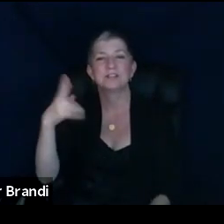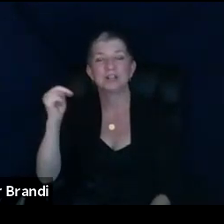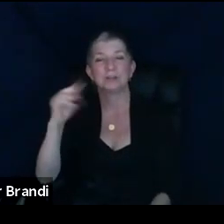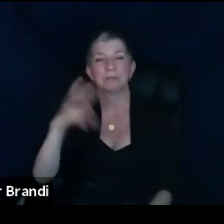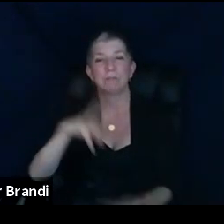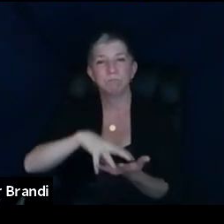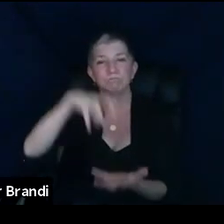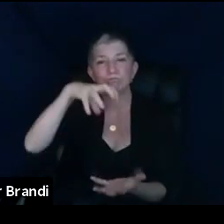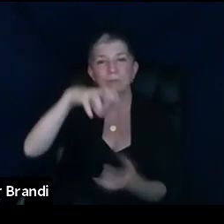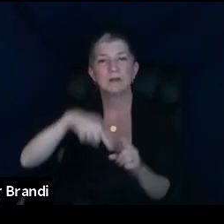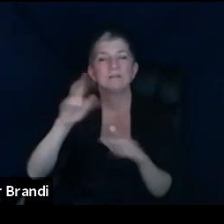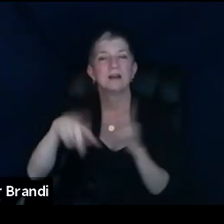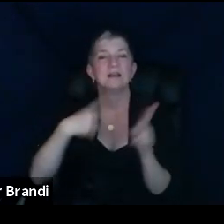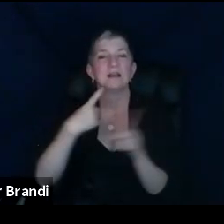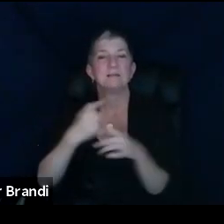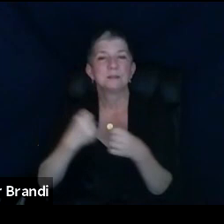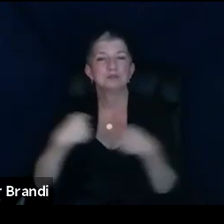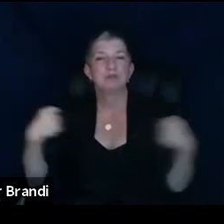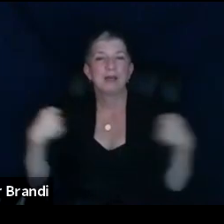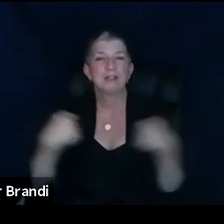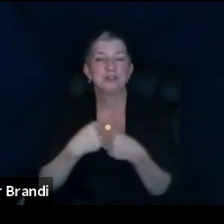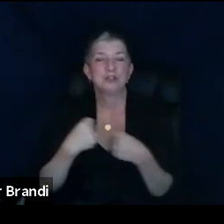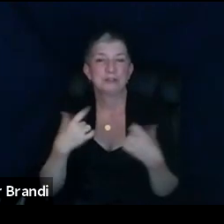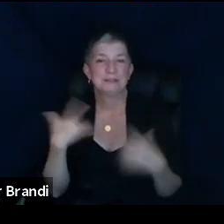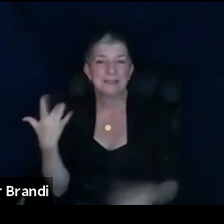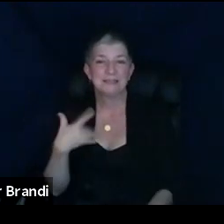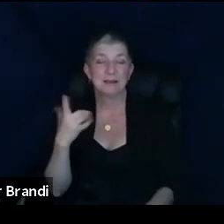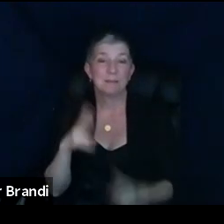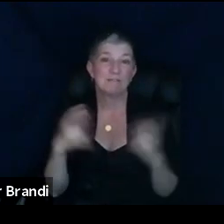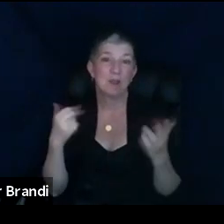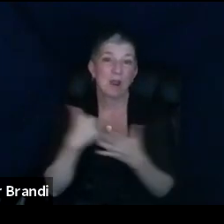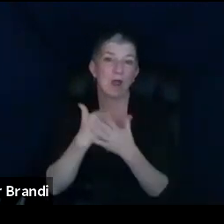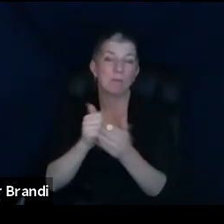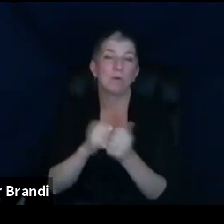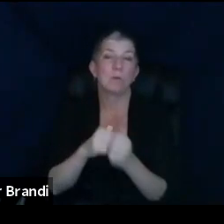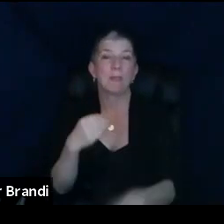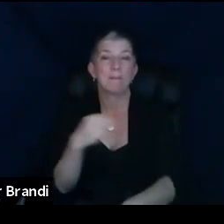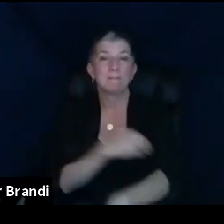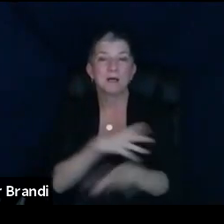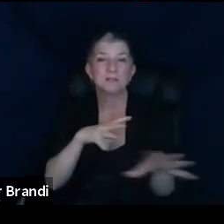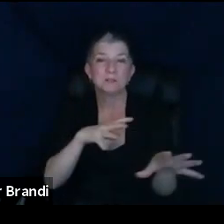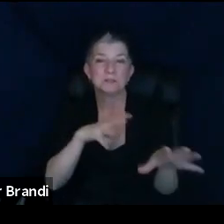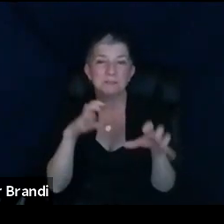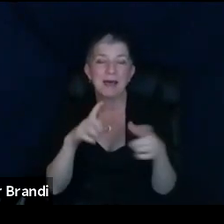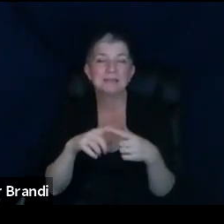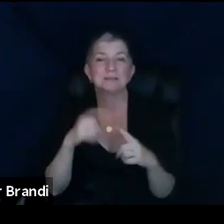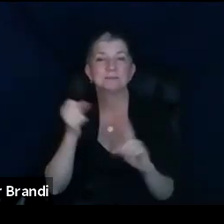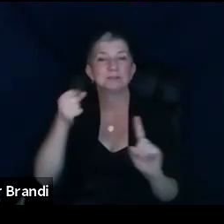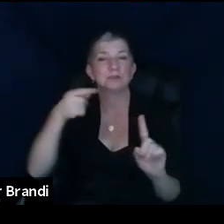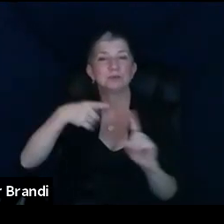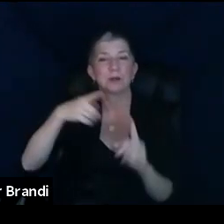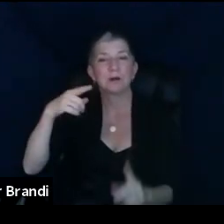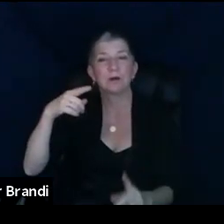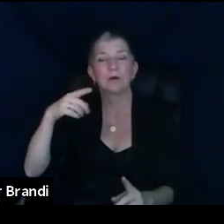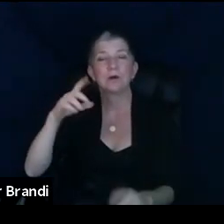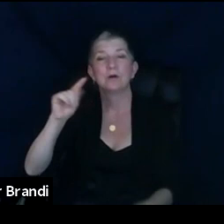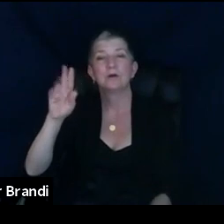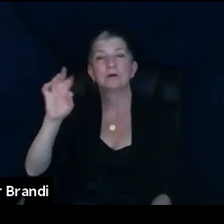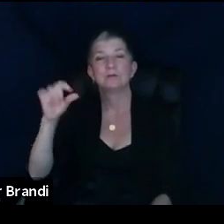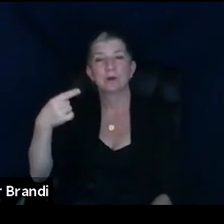of stretch sensation, which can be very helpful for muscle spasms, trigger points, and just general pain